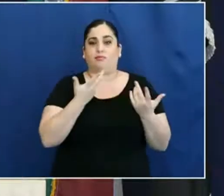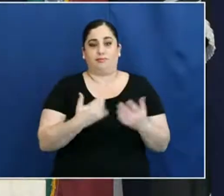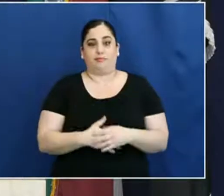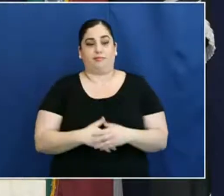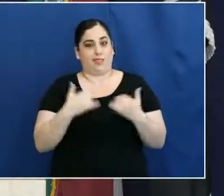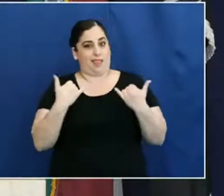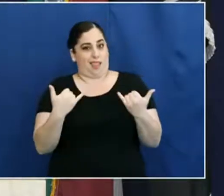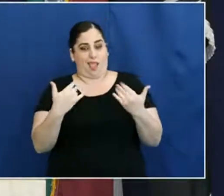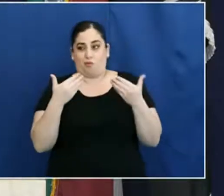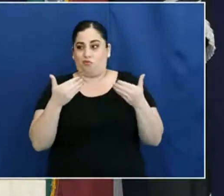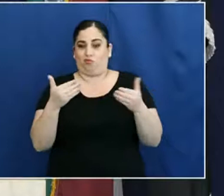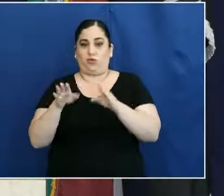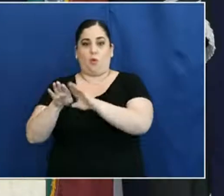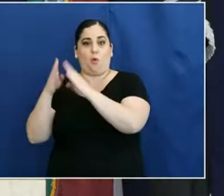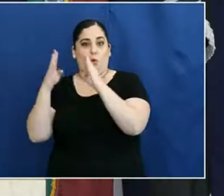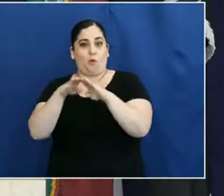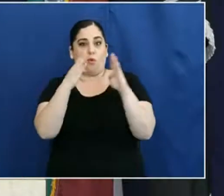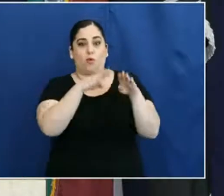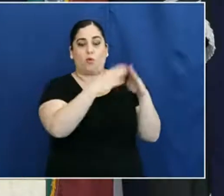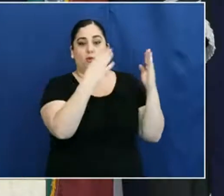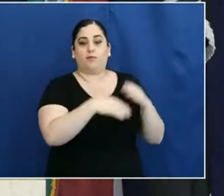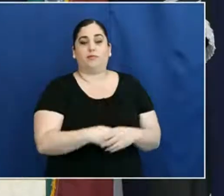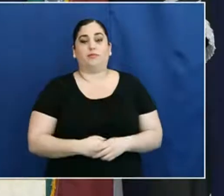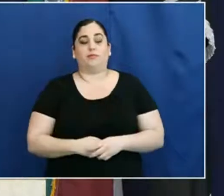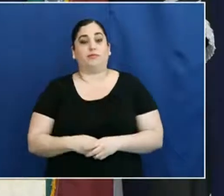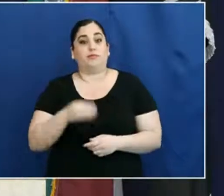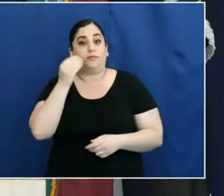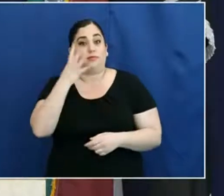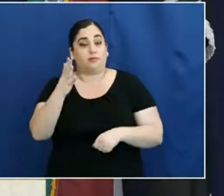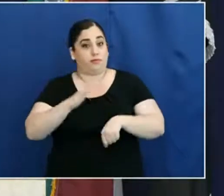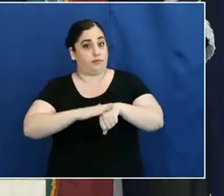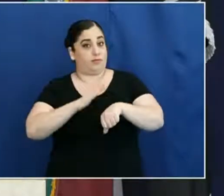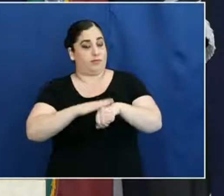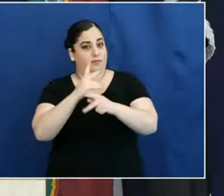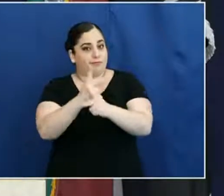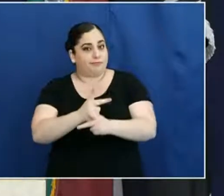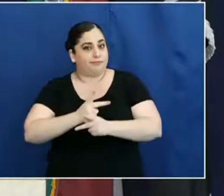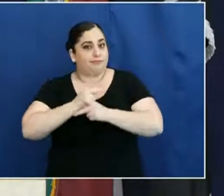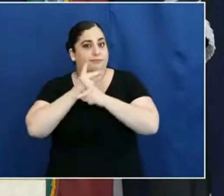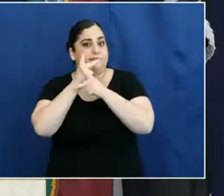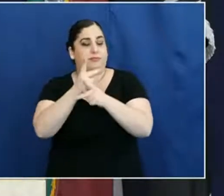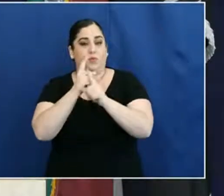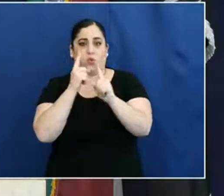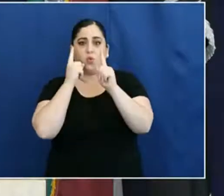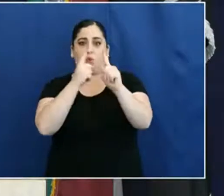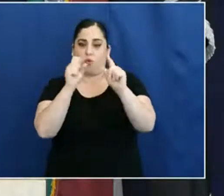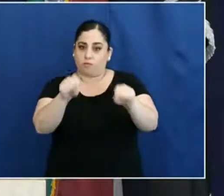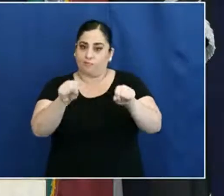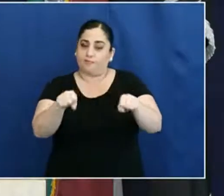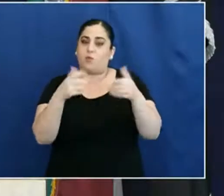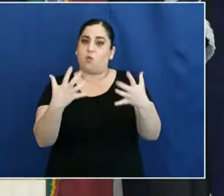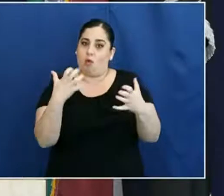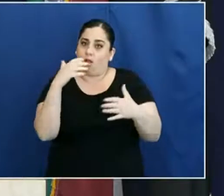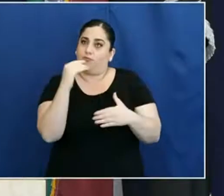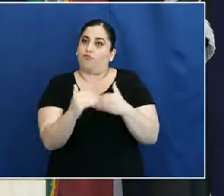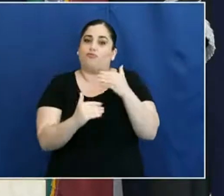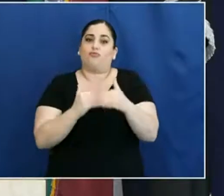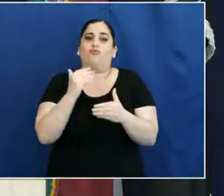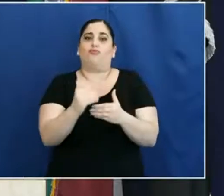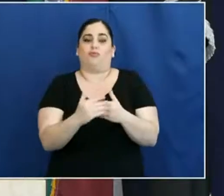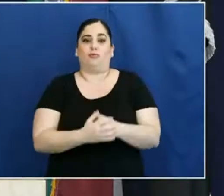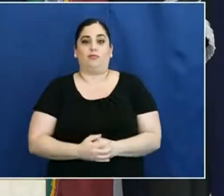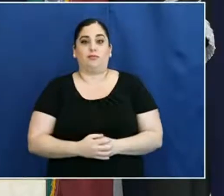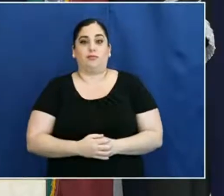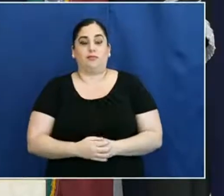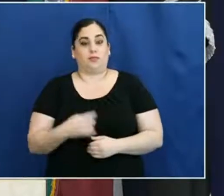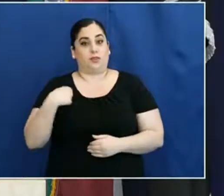careful. We want to make sure we have a smooth and steady recovery, but we are encouraged by the direction and what we are seeing. We're also encouraged,